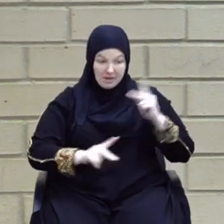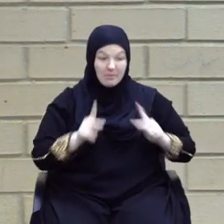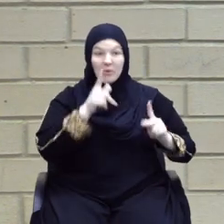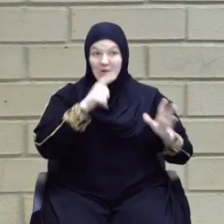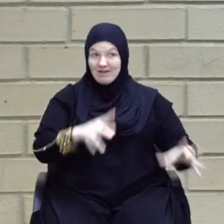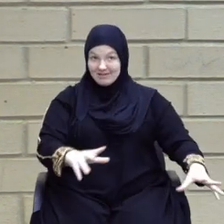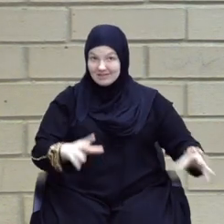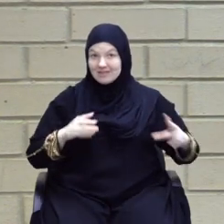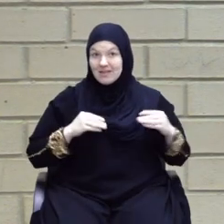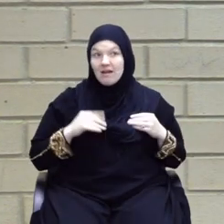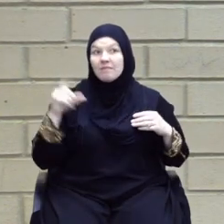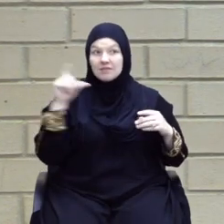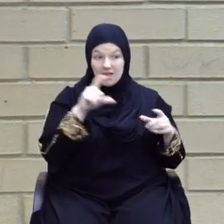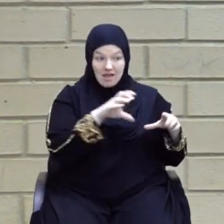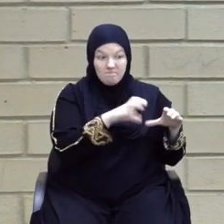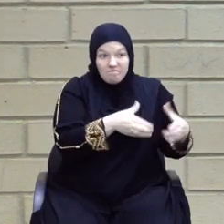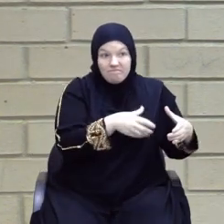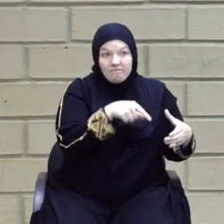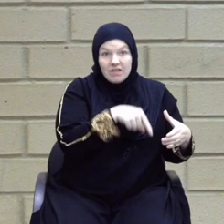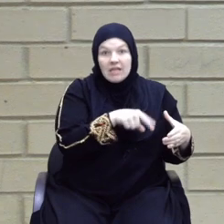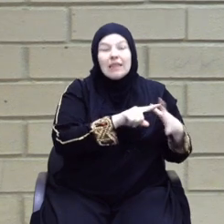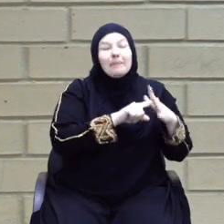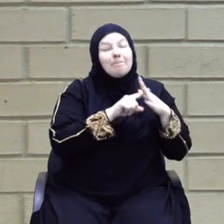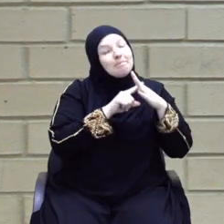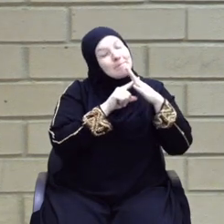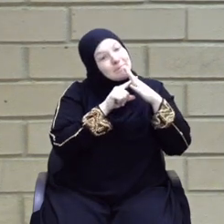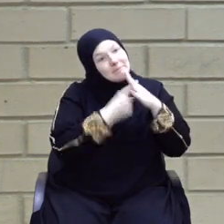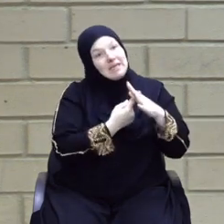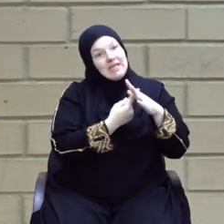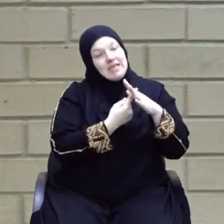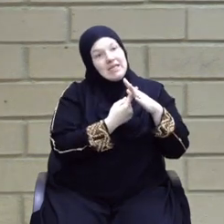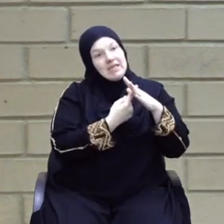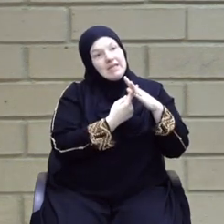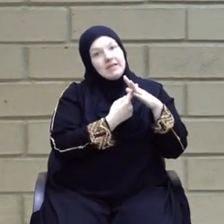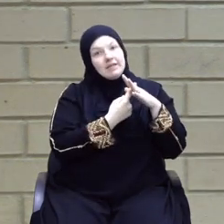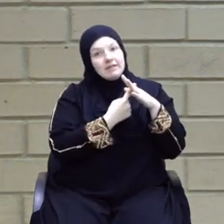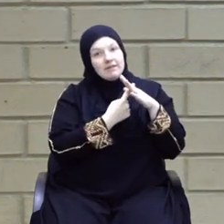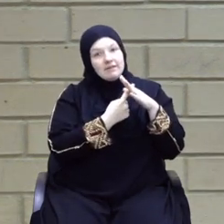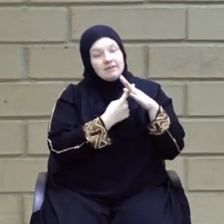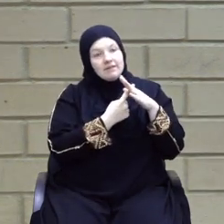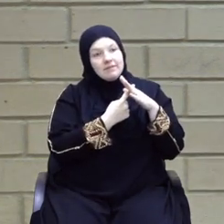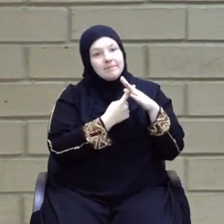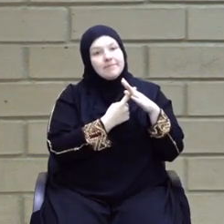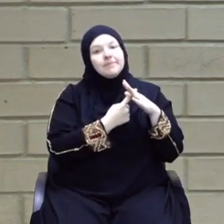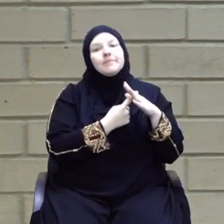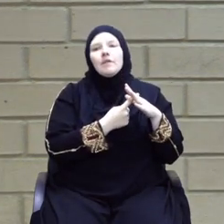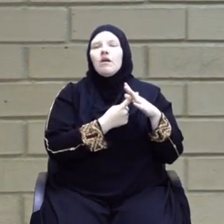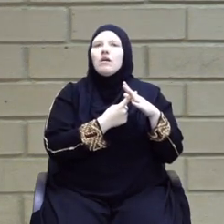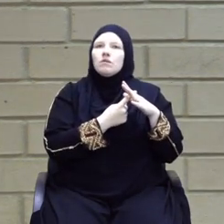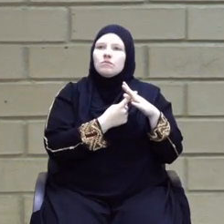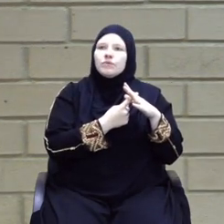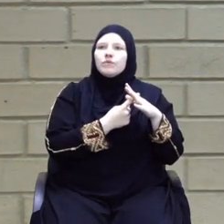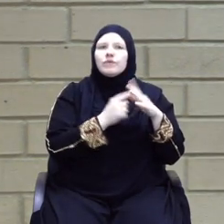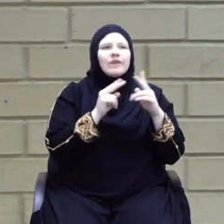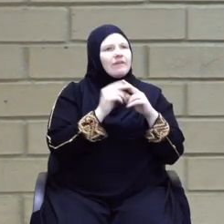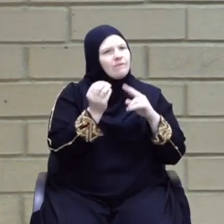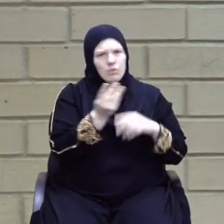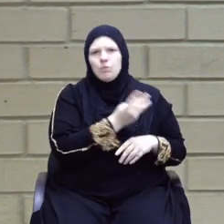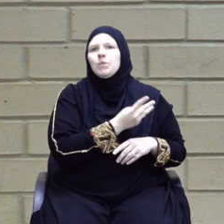Islam at the beginning of the revelation were very few.